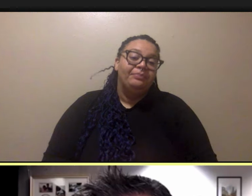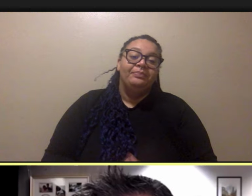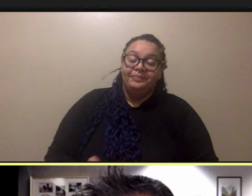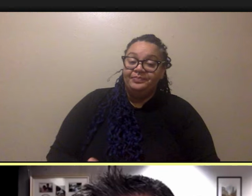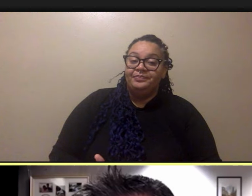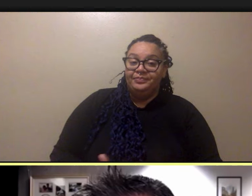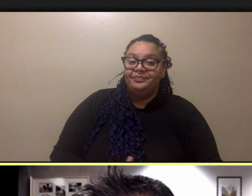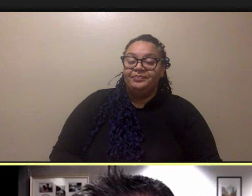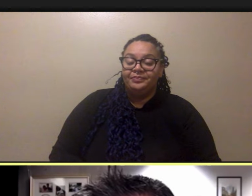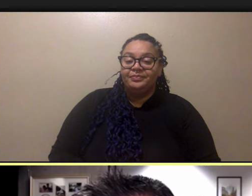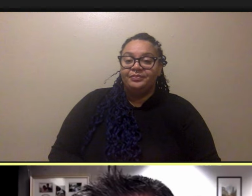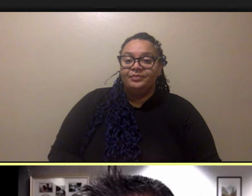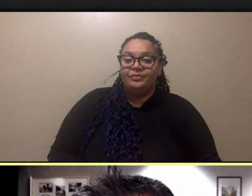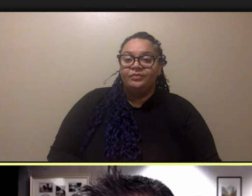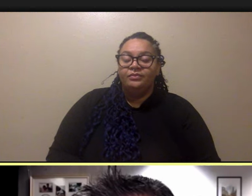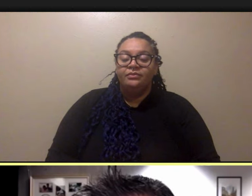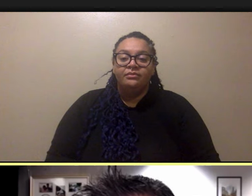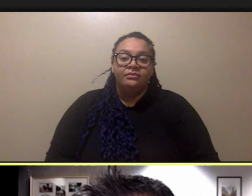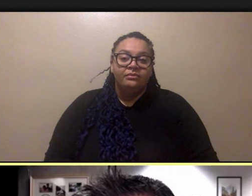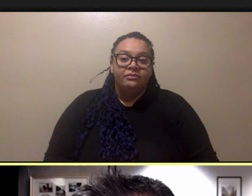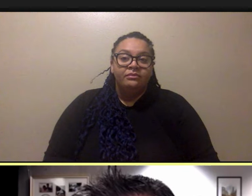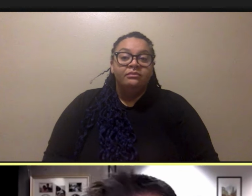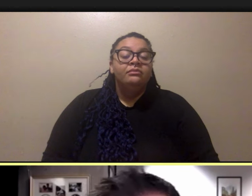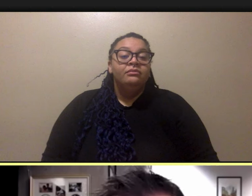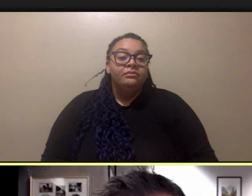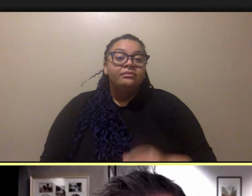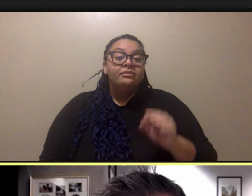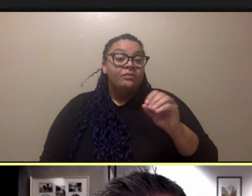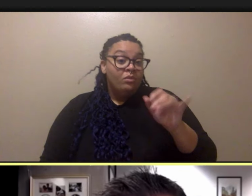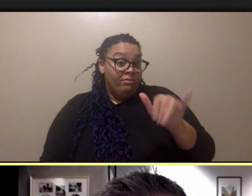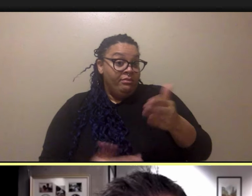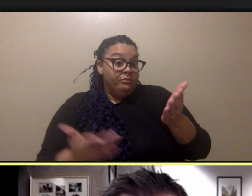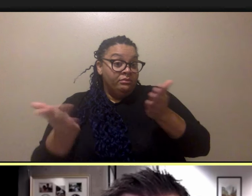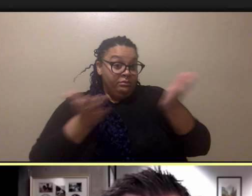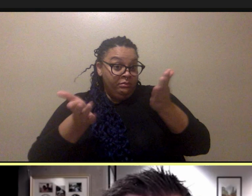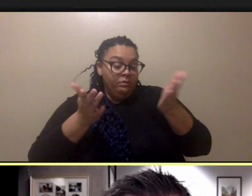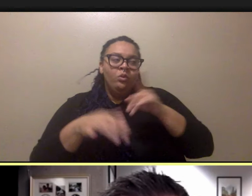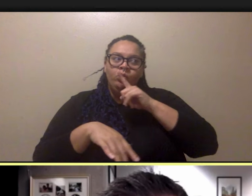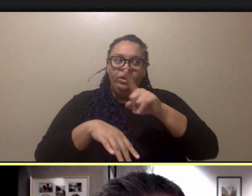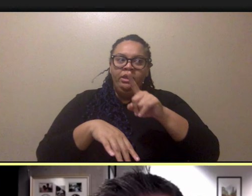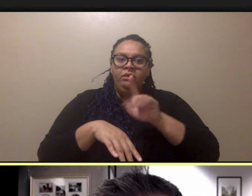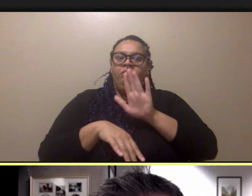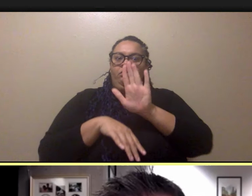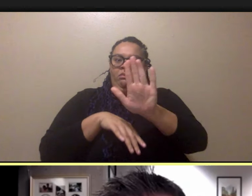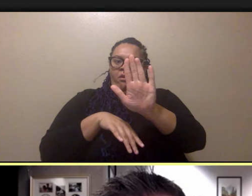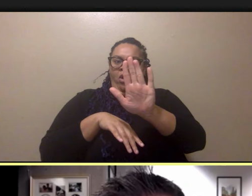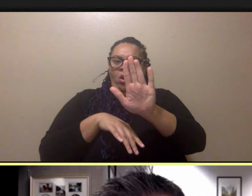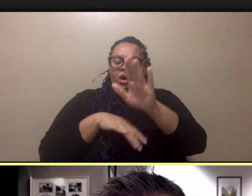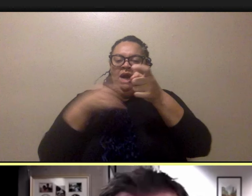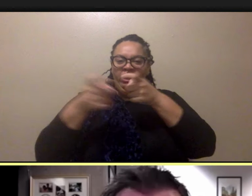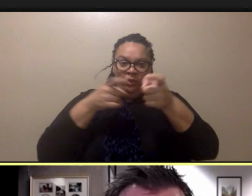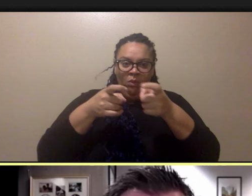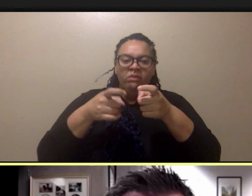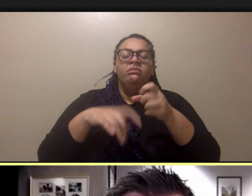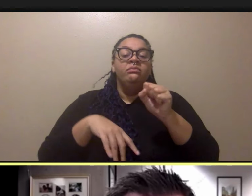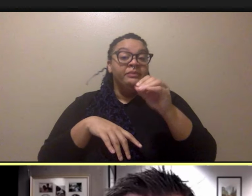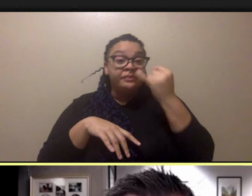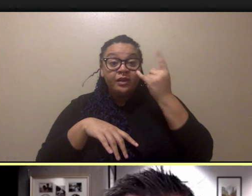otherwise, that servant was pretty much under your complete control if you were master and bought that contract for